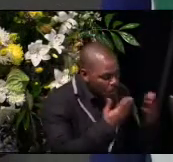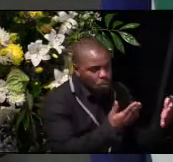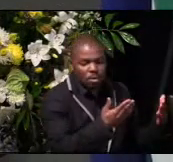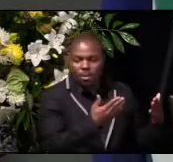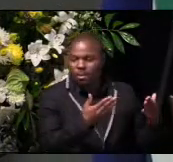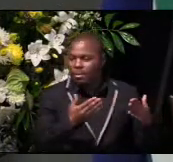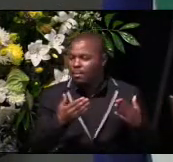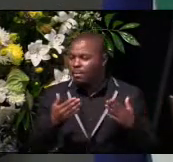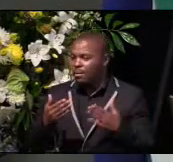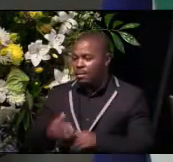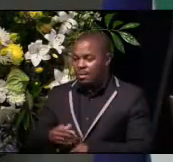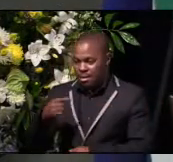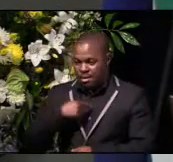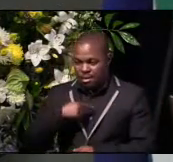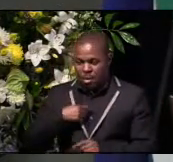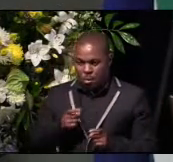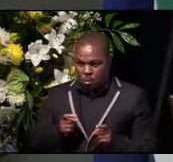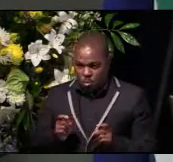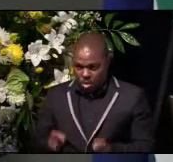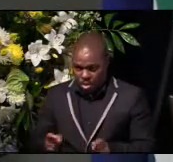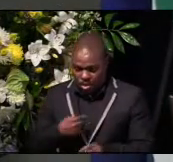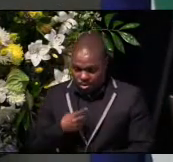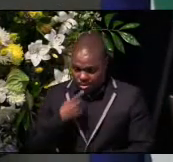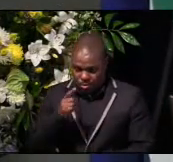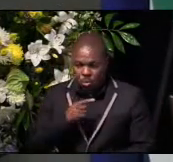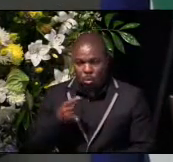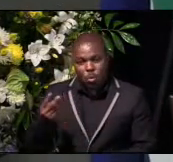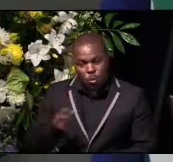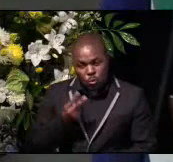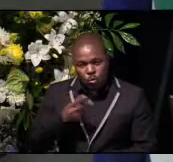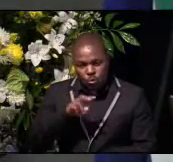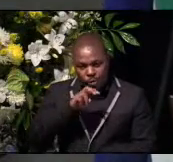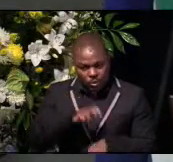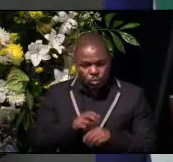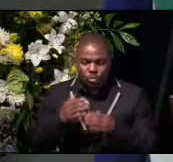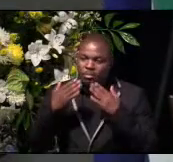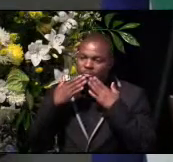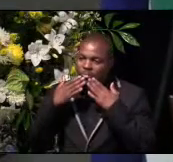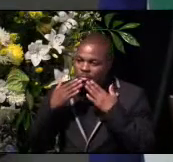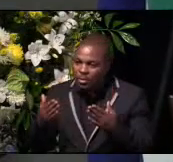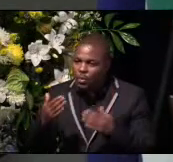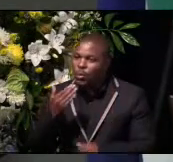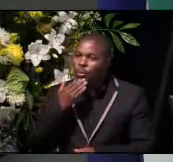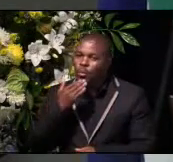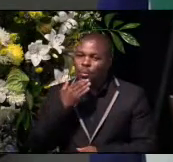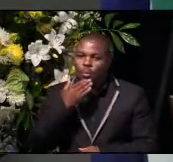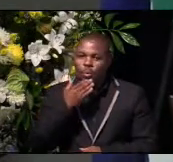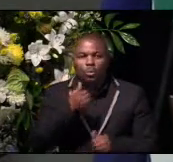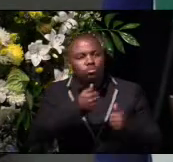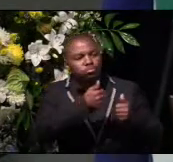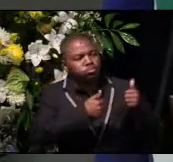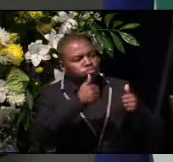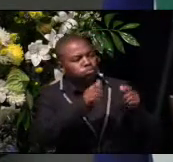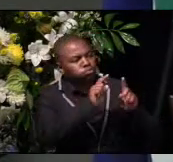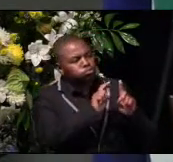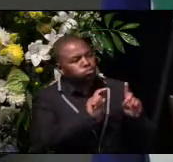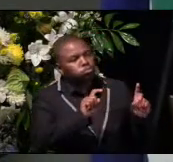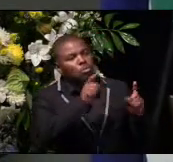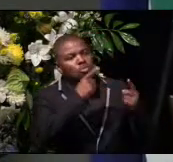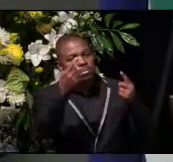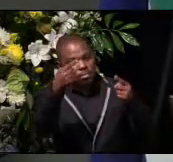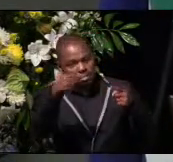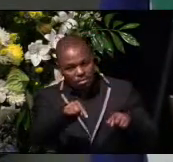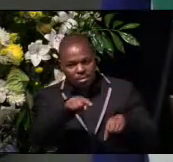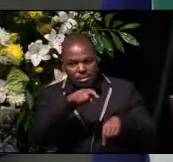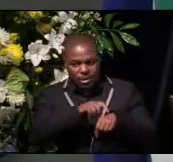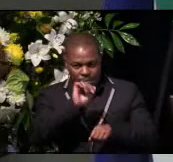um I'll just be quick by saying we also have to thank the the guests for taking your time